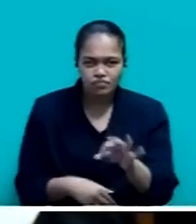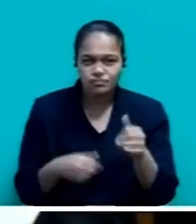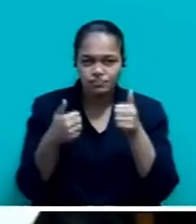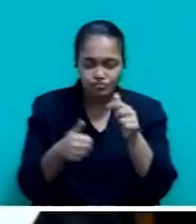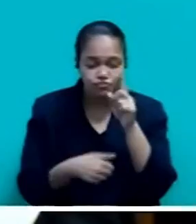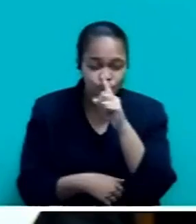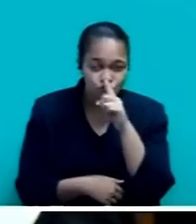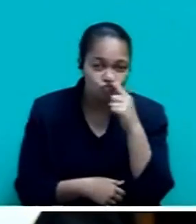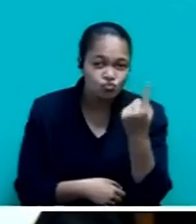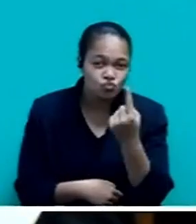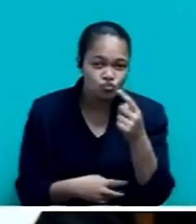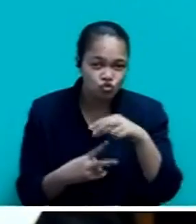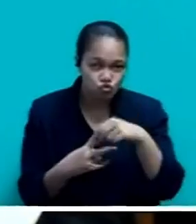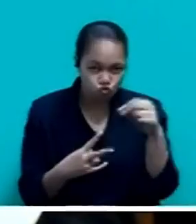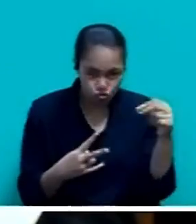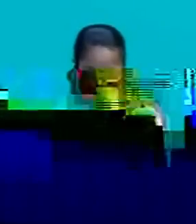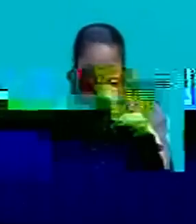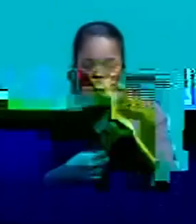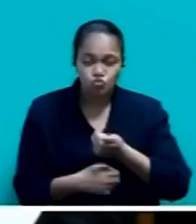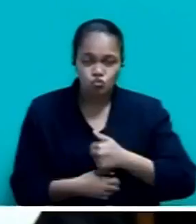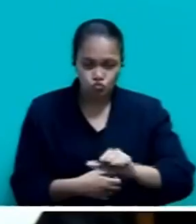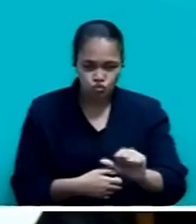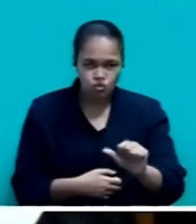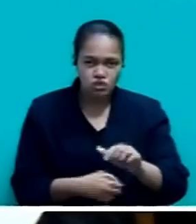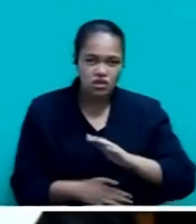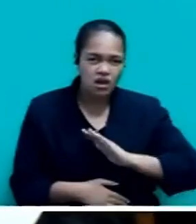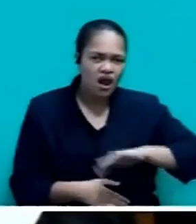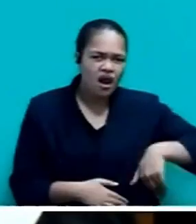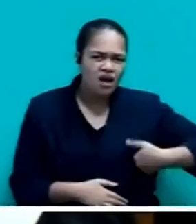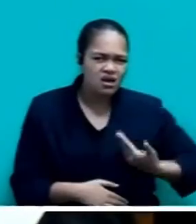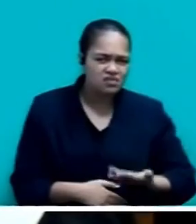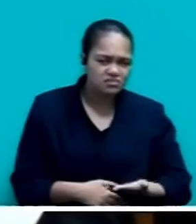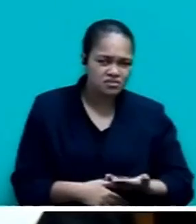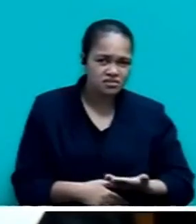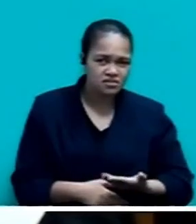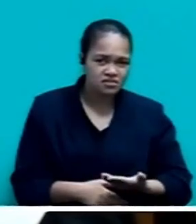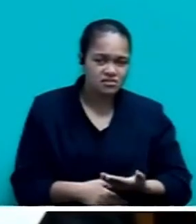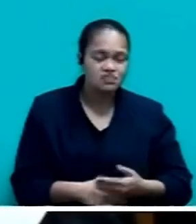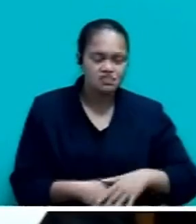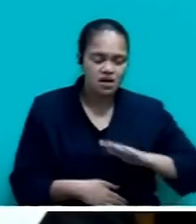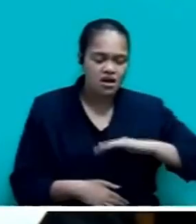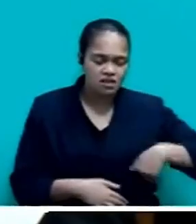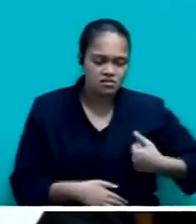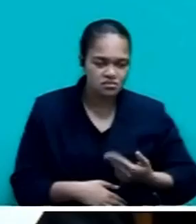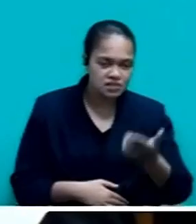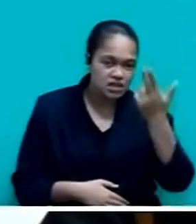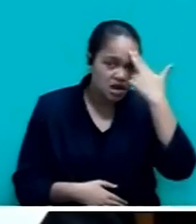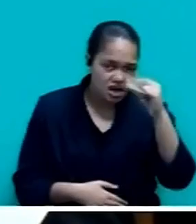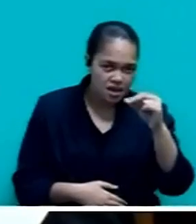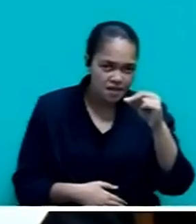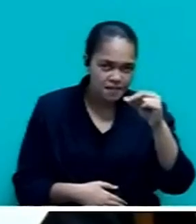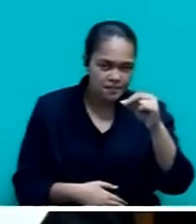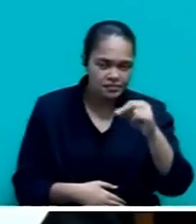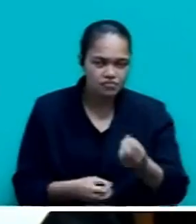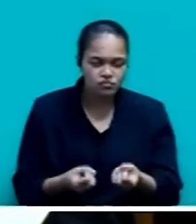who choose to use their spouse's surname when providing their name under any written law.